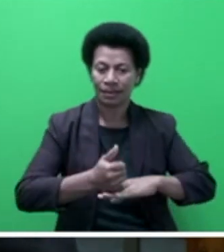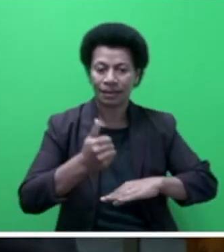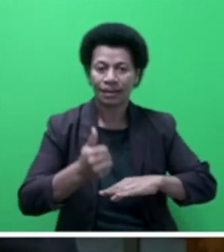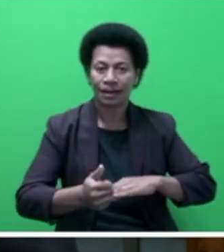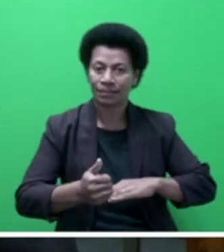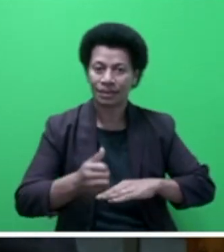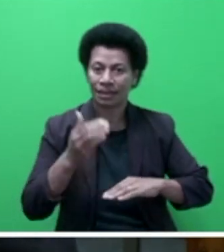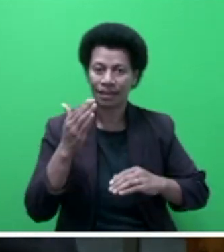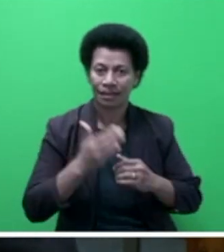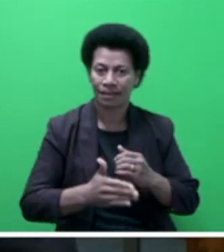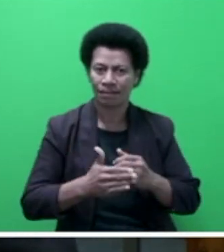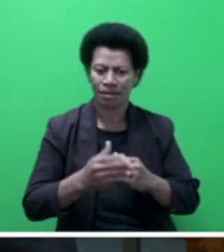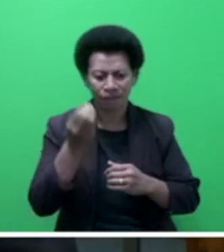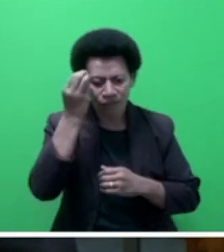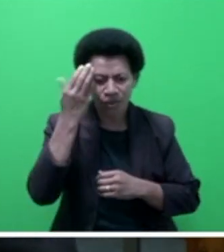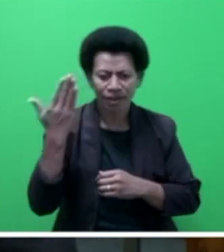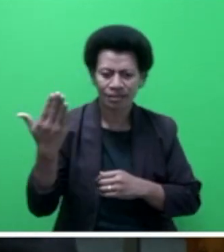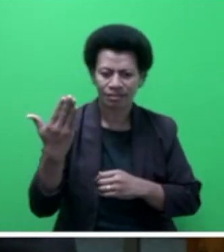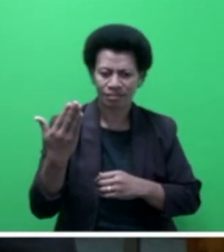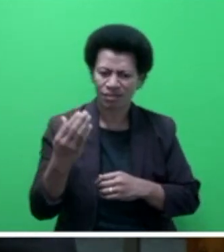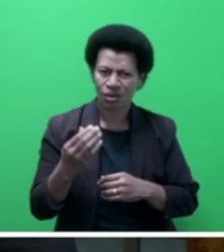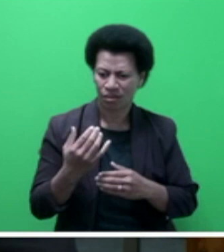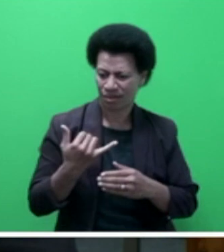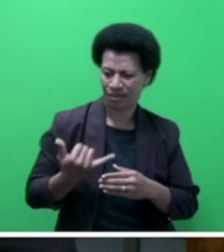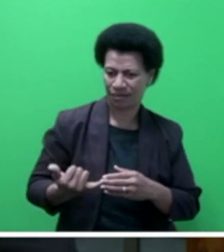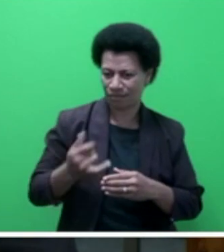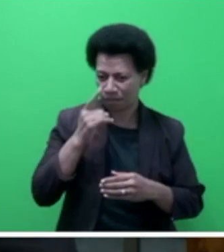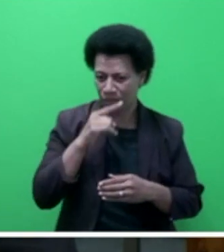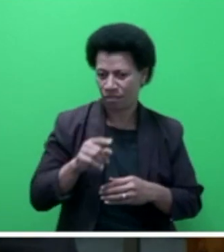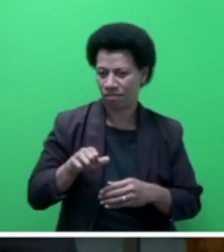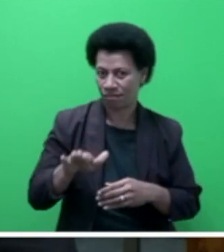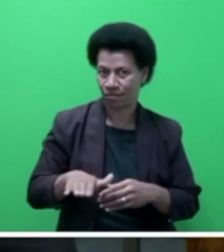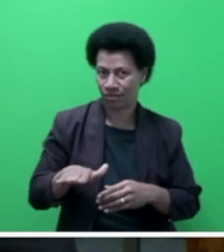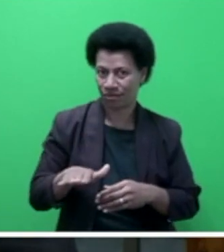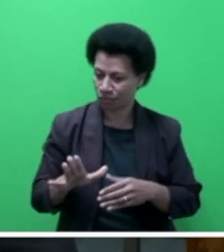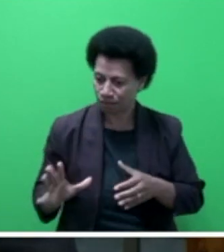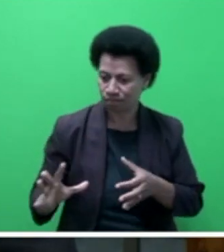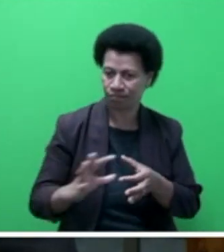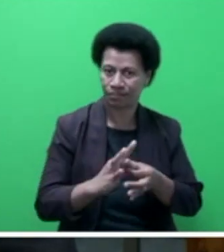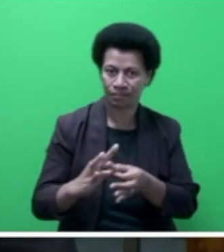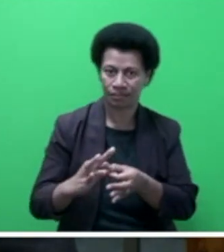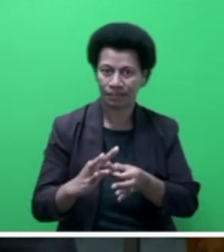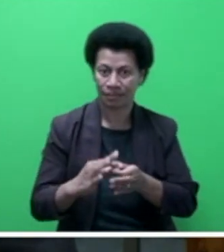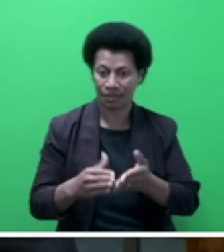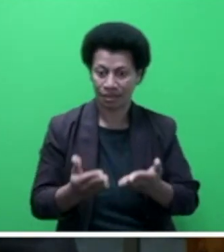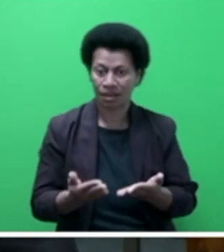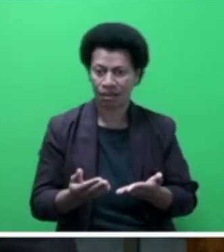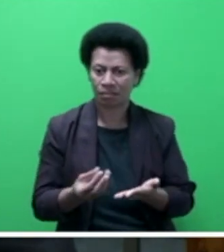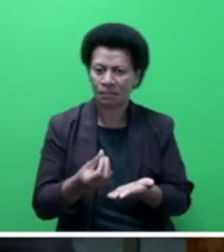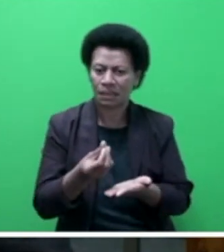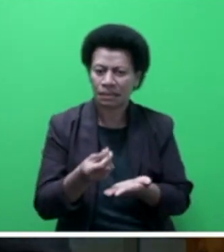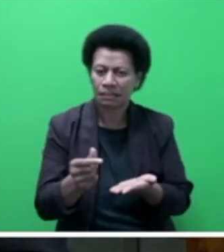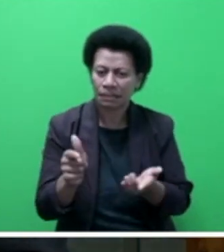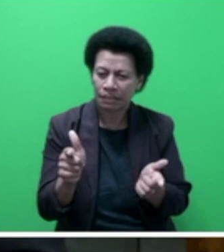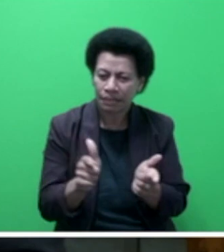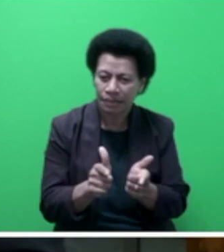or neglect the fact that the most vulnerable will be the worst affected. At a time when incoming revenue is limited and cuts had to be made